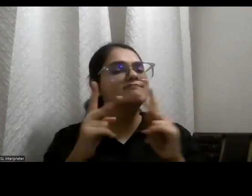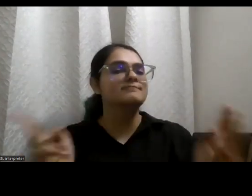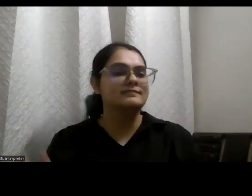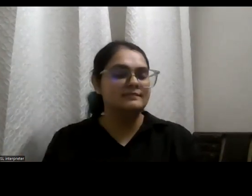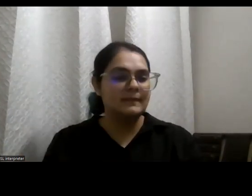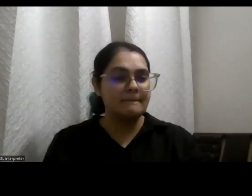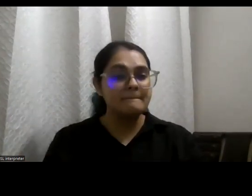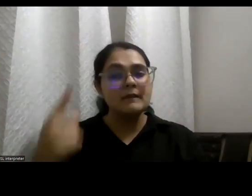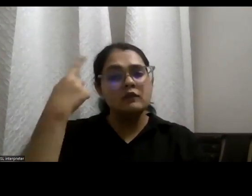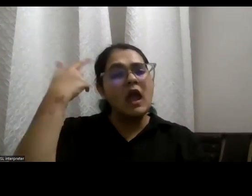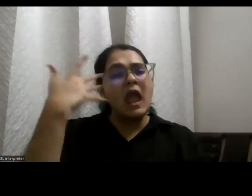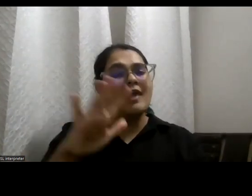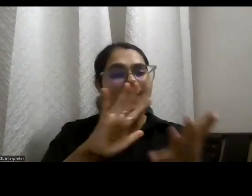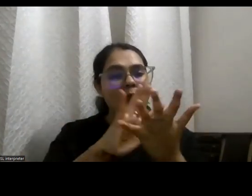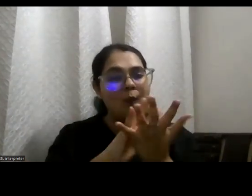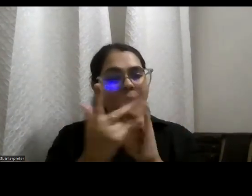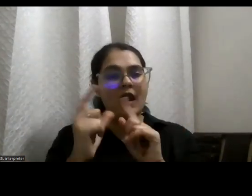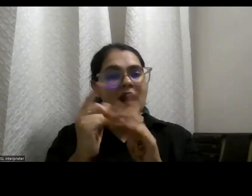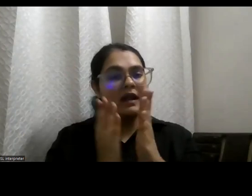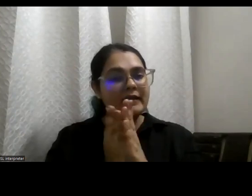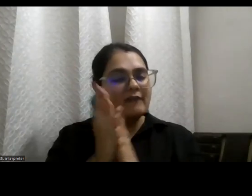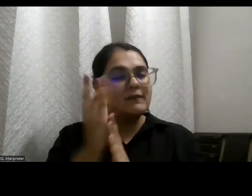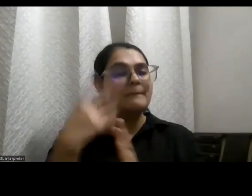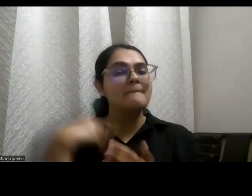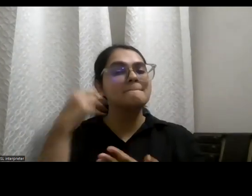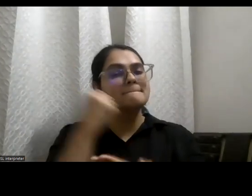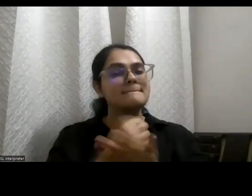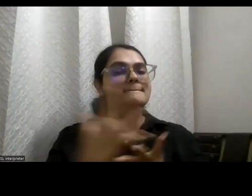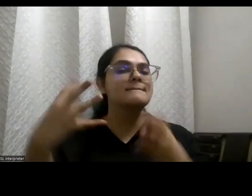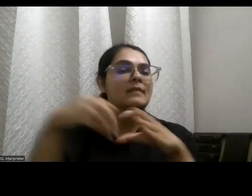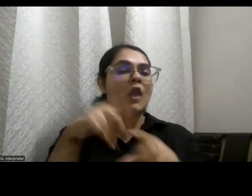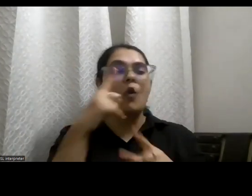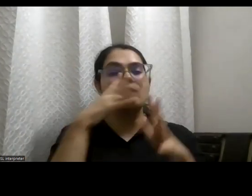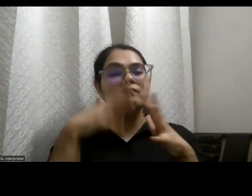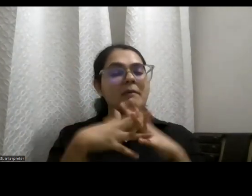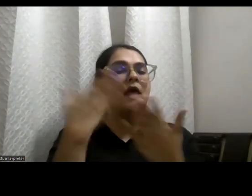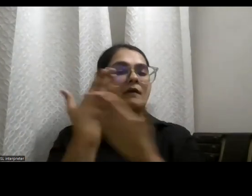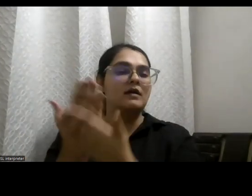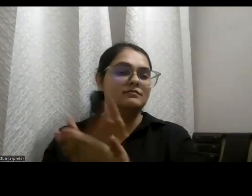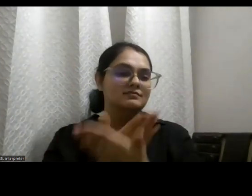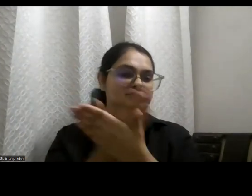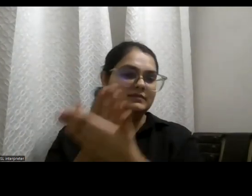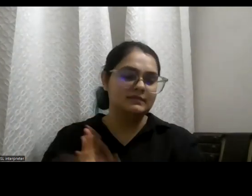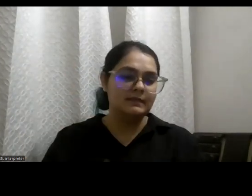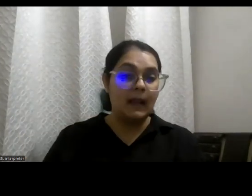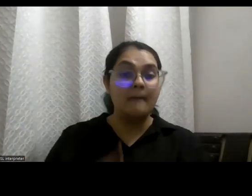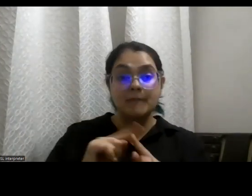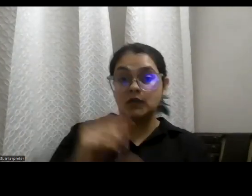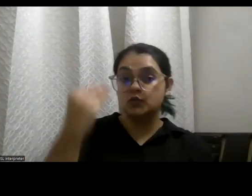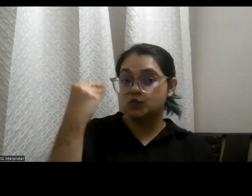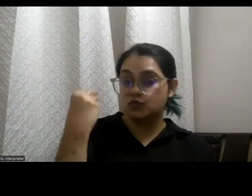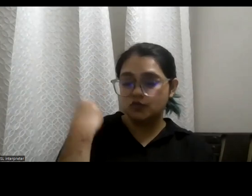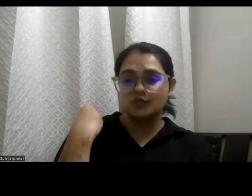a sustainable development, we need to have the women participation. But also recently, I